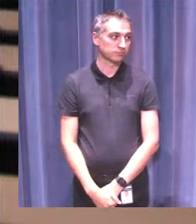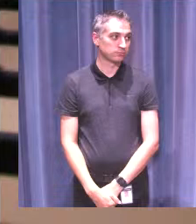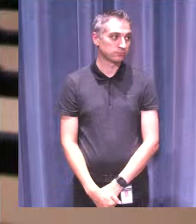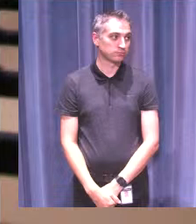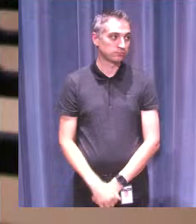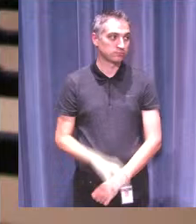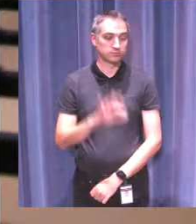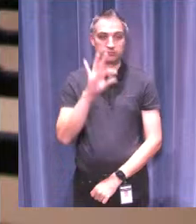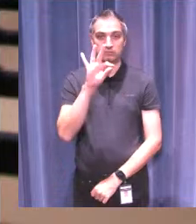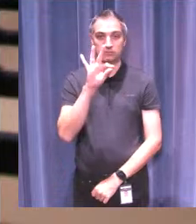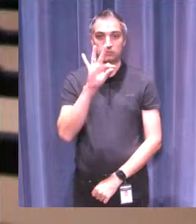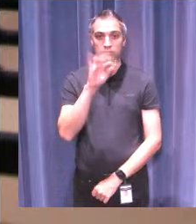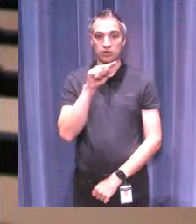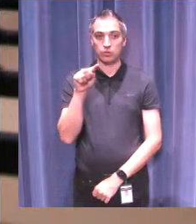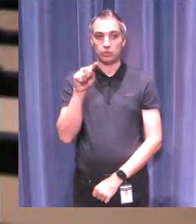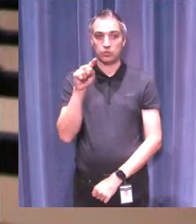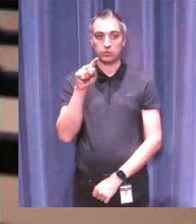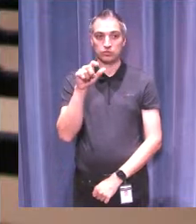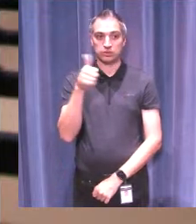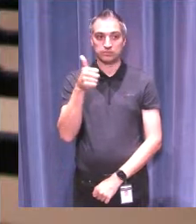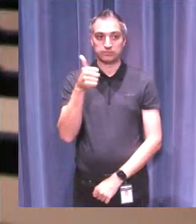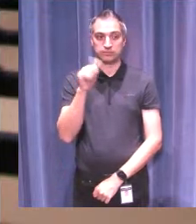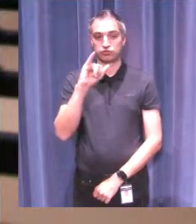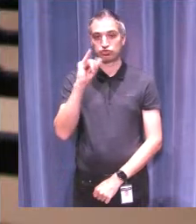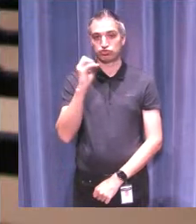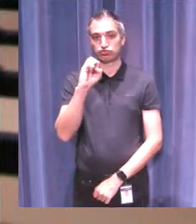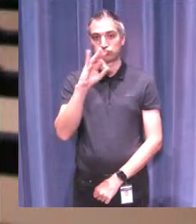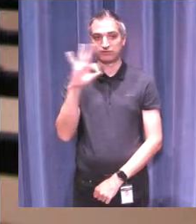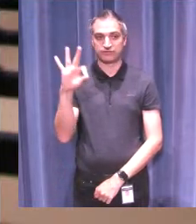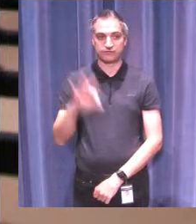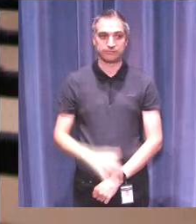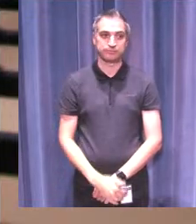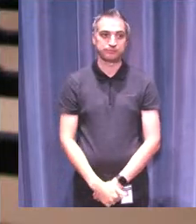9 and 10, Jeff.